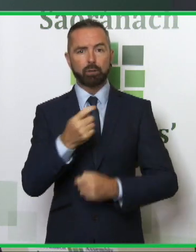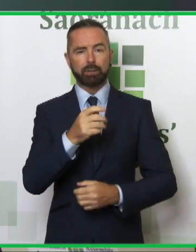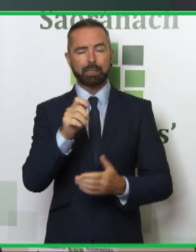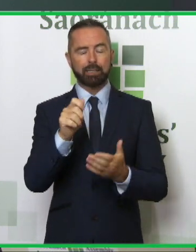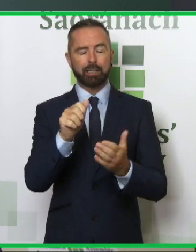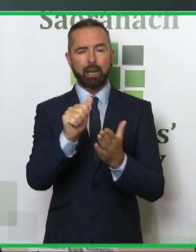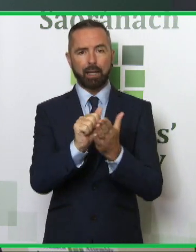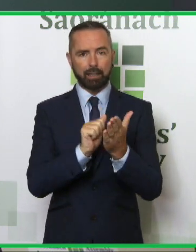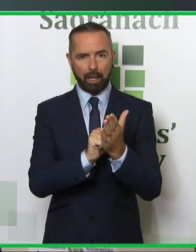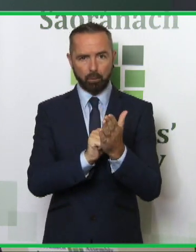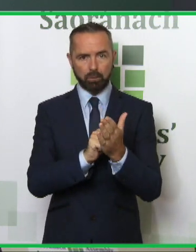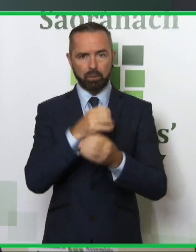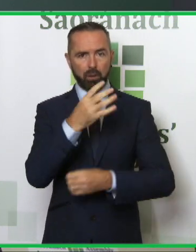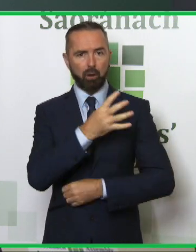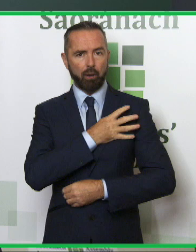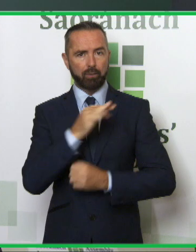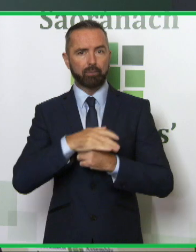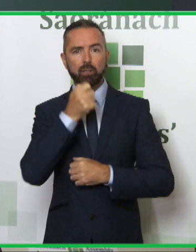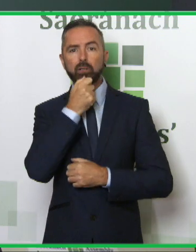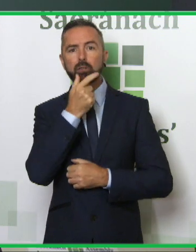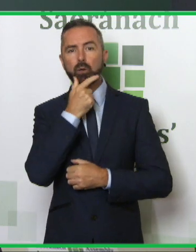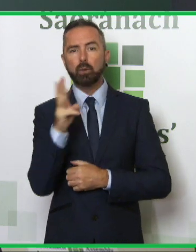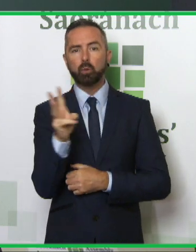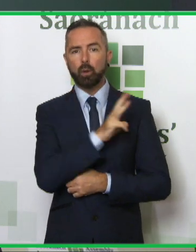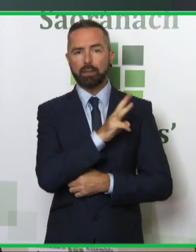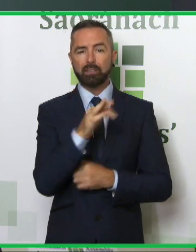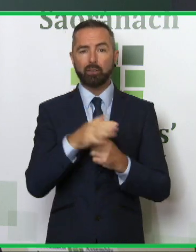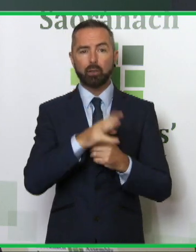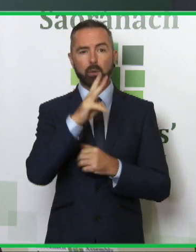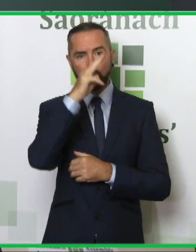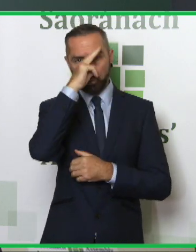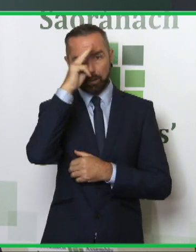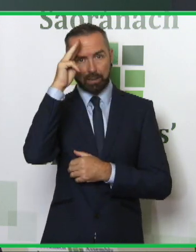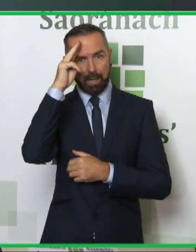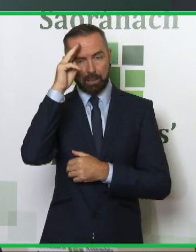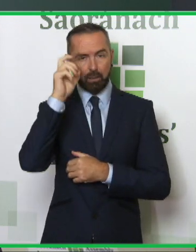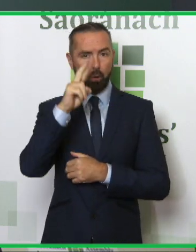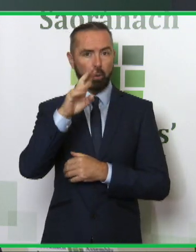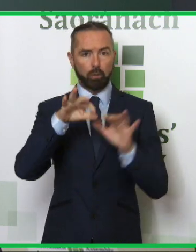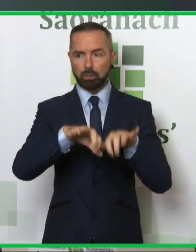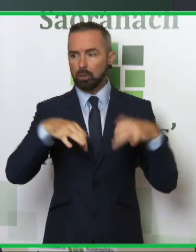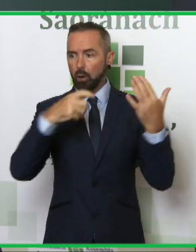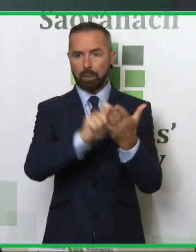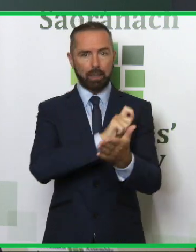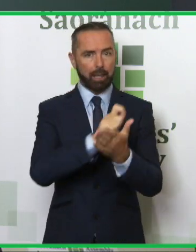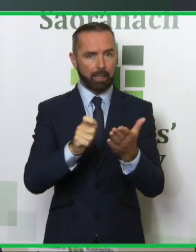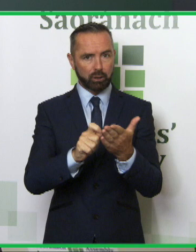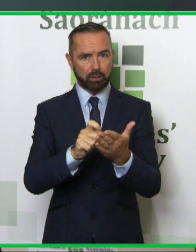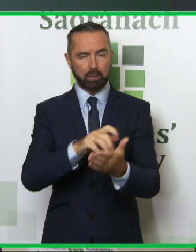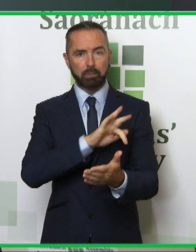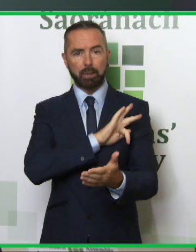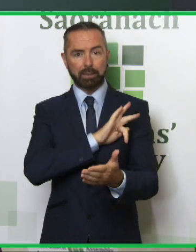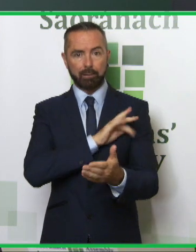the Dublin West constituency, so for presidential, Dáil, referendum elections. I've worked on 2